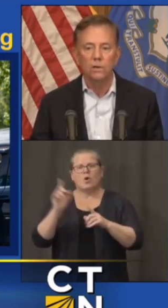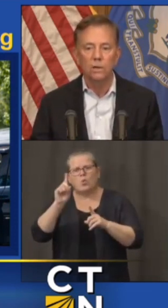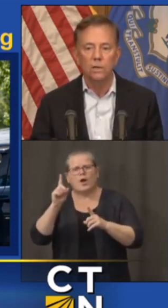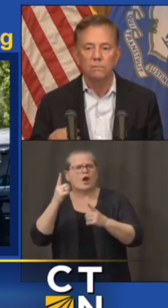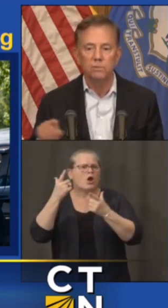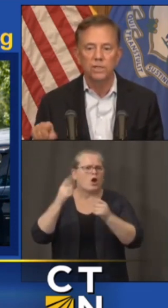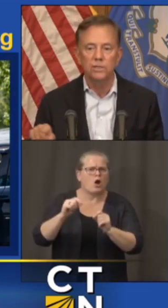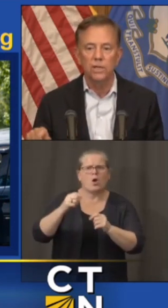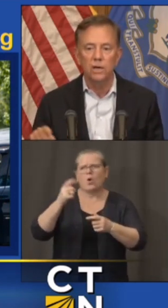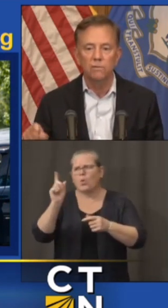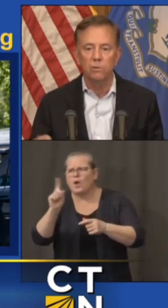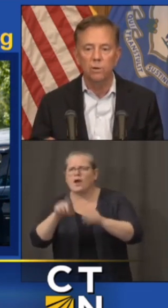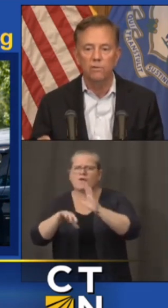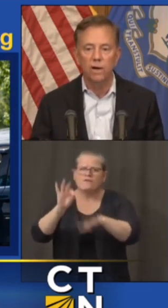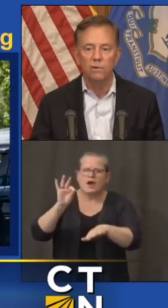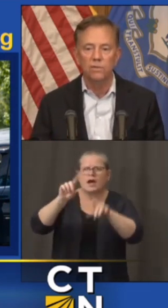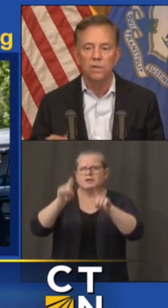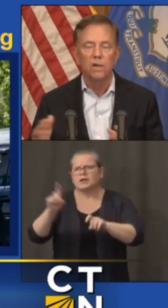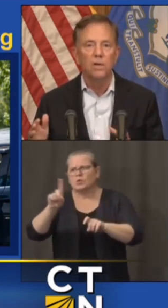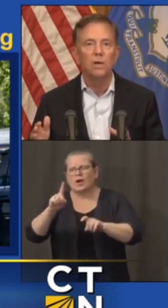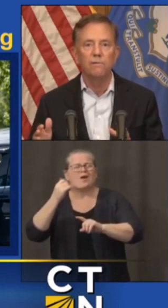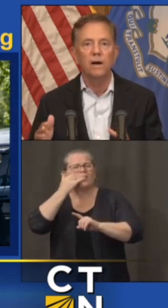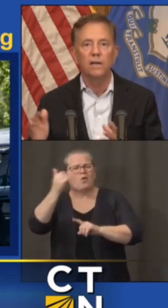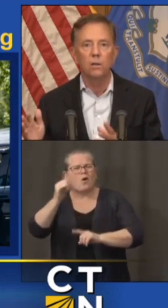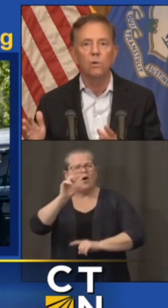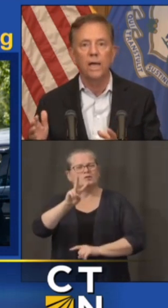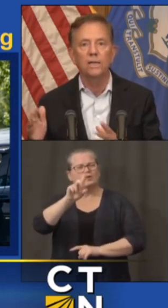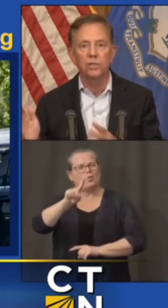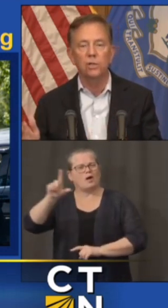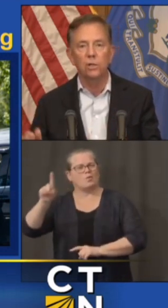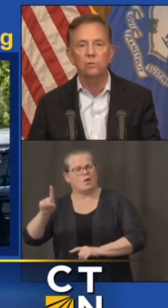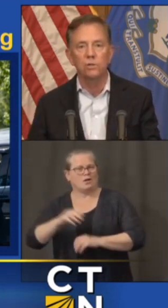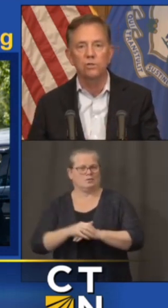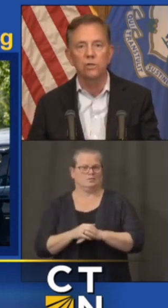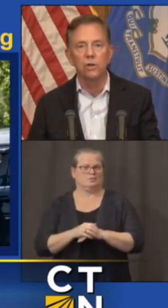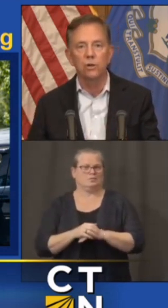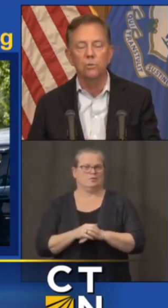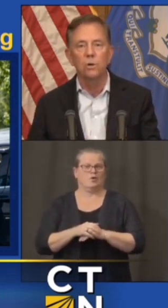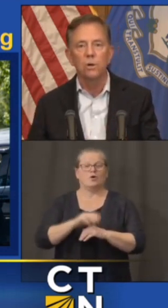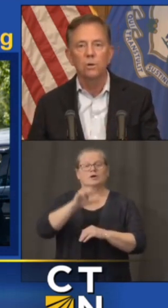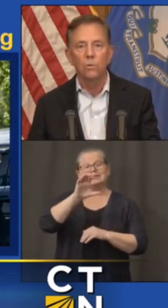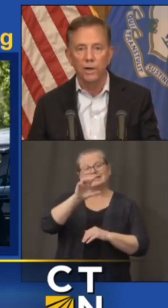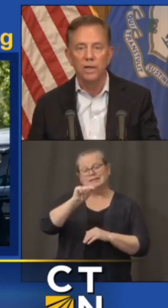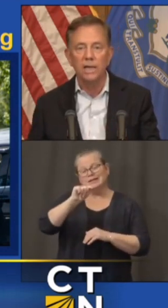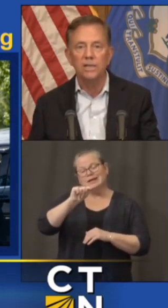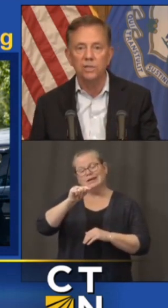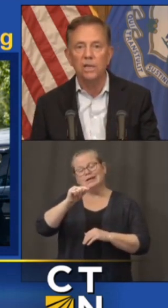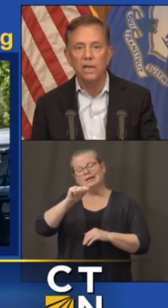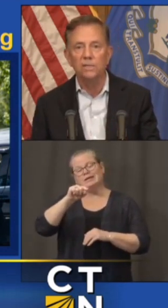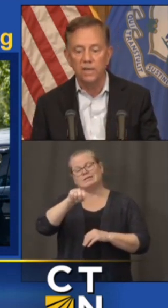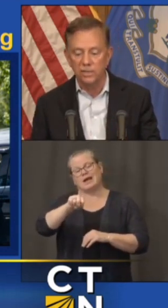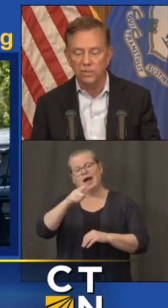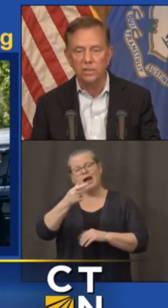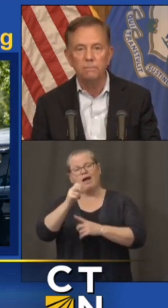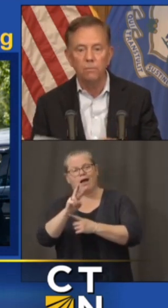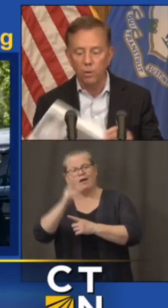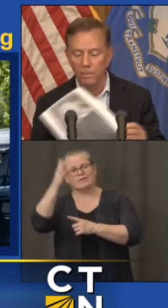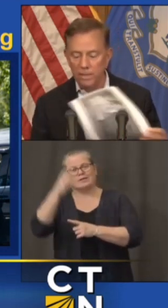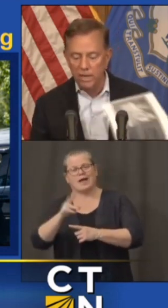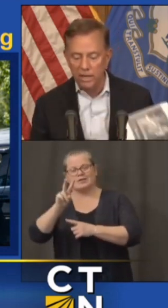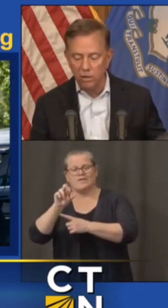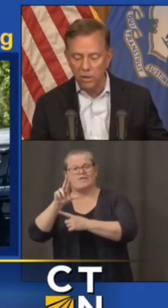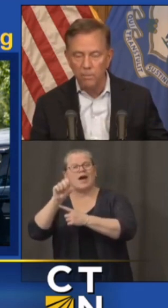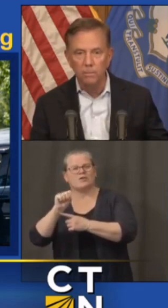211 or CT.gov coronavirus. You can find a location closest to you where you can easily get tested.